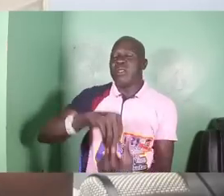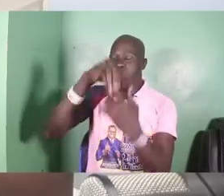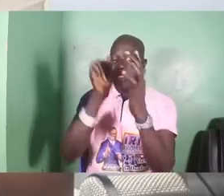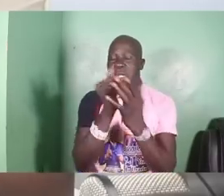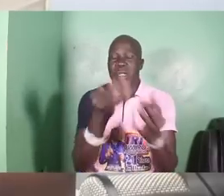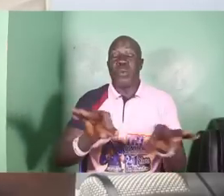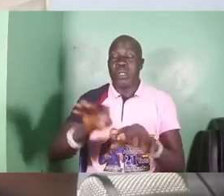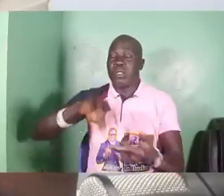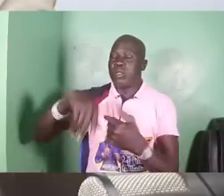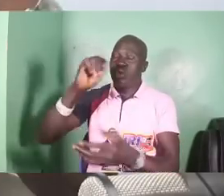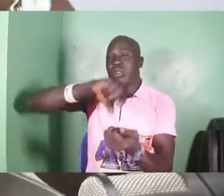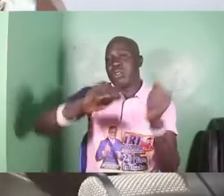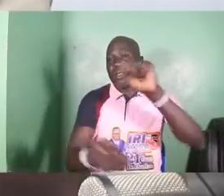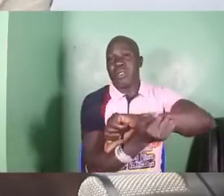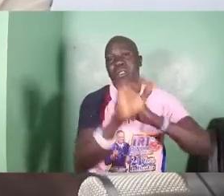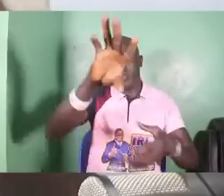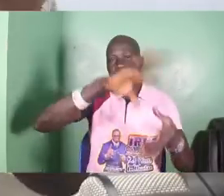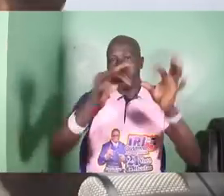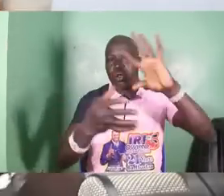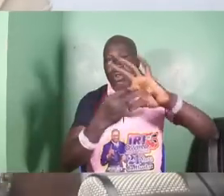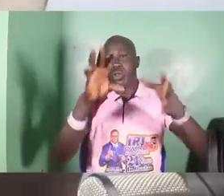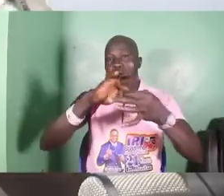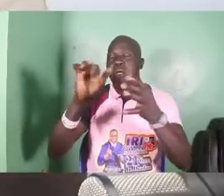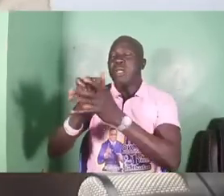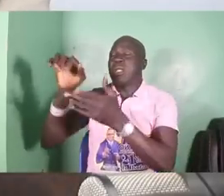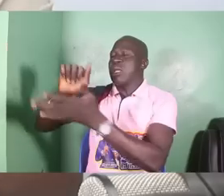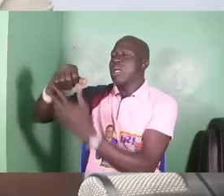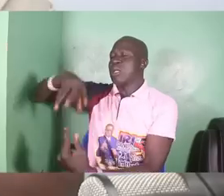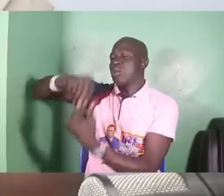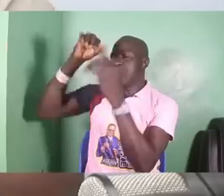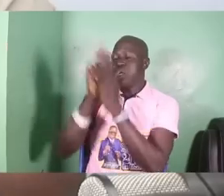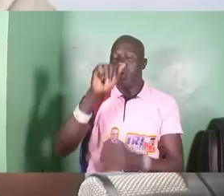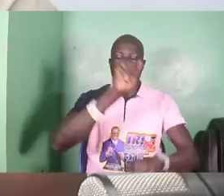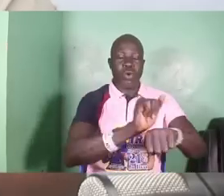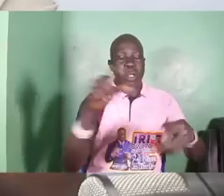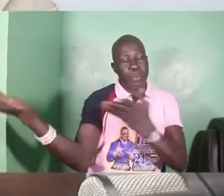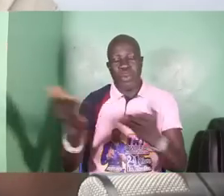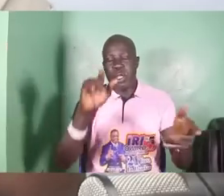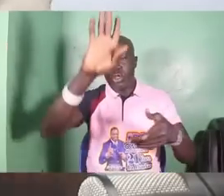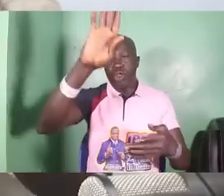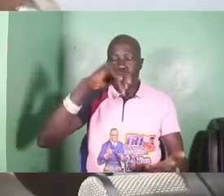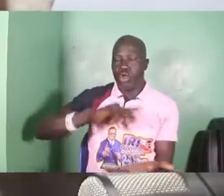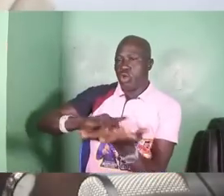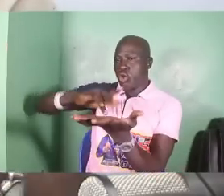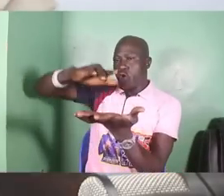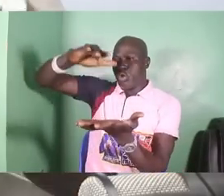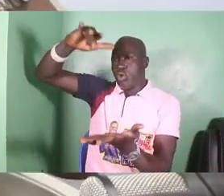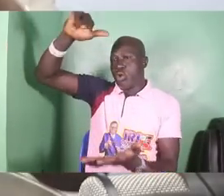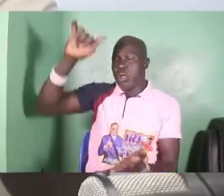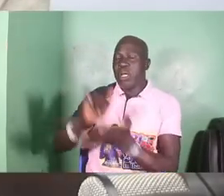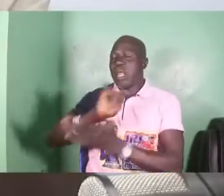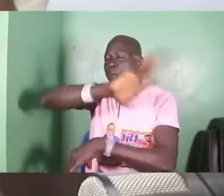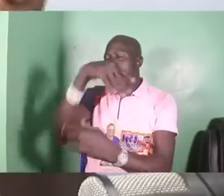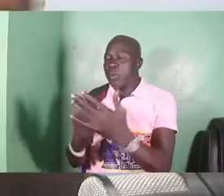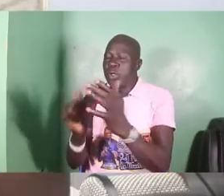special task that will change your story. It's a pataki. The special summit that will bring out your glory. It's a pataki. That's all I